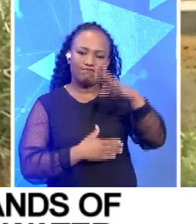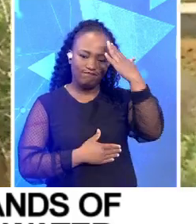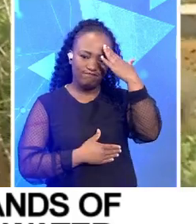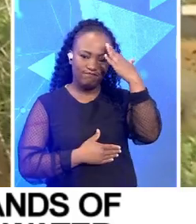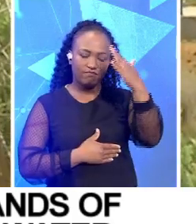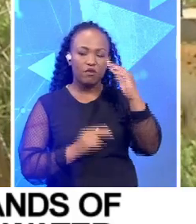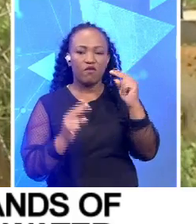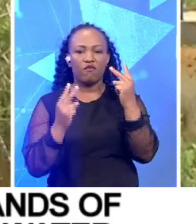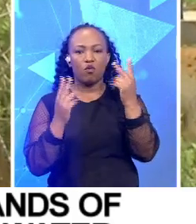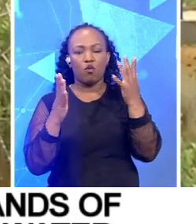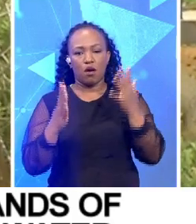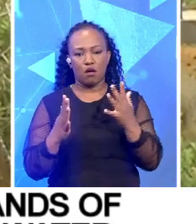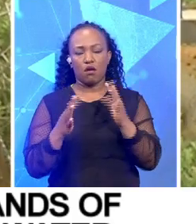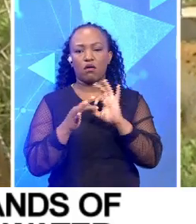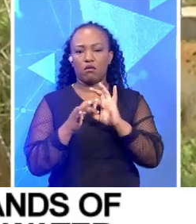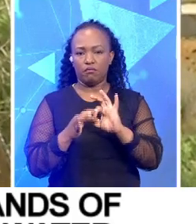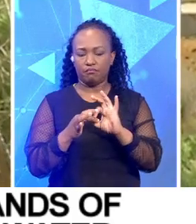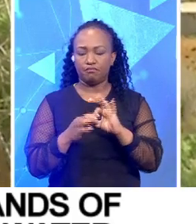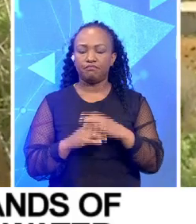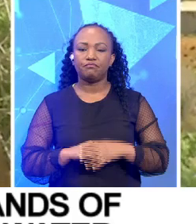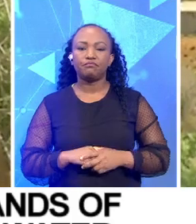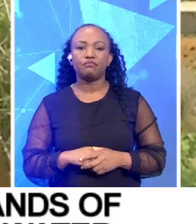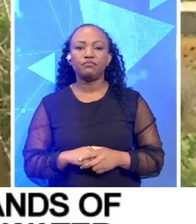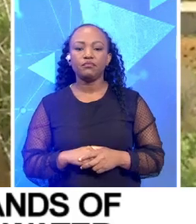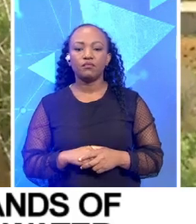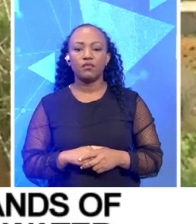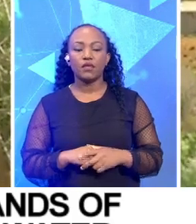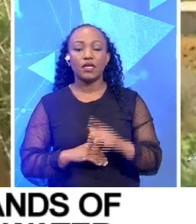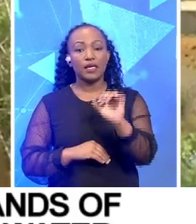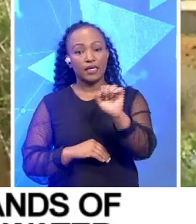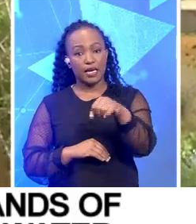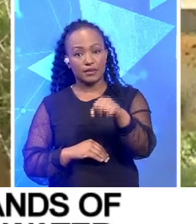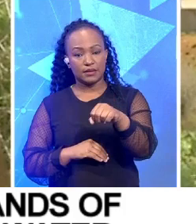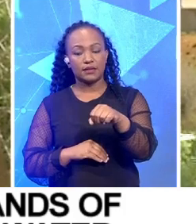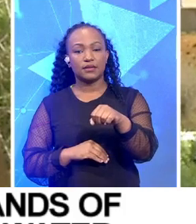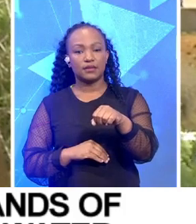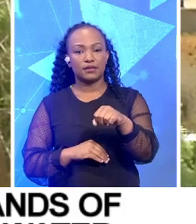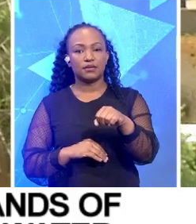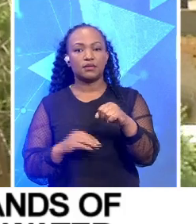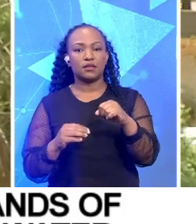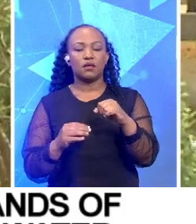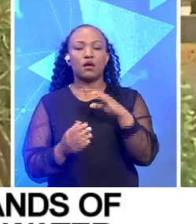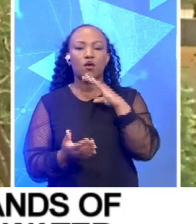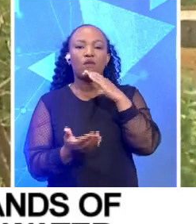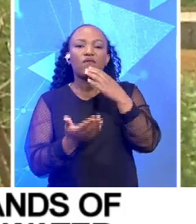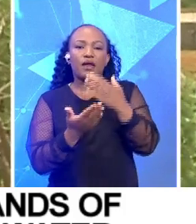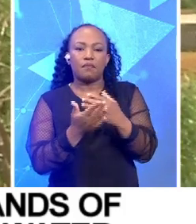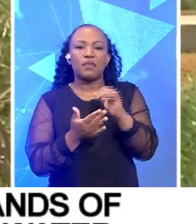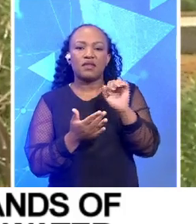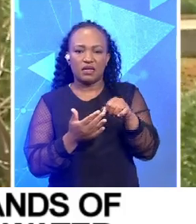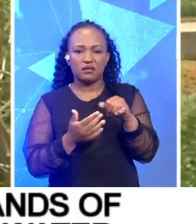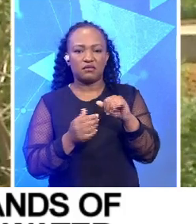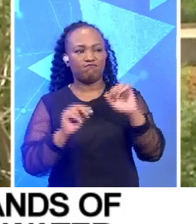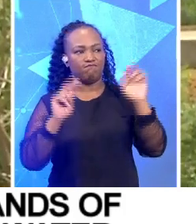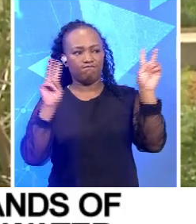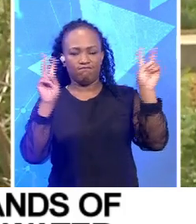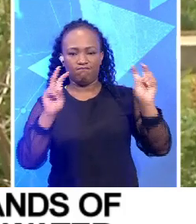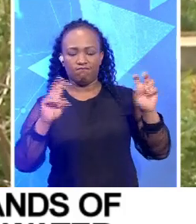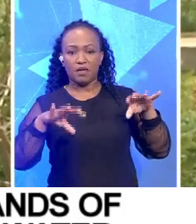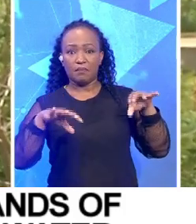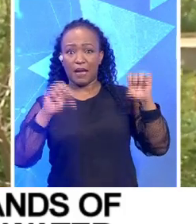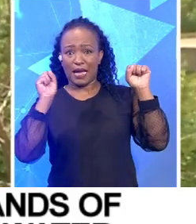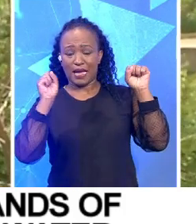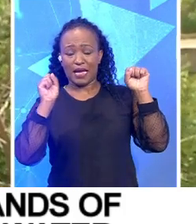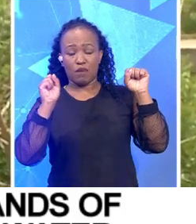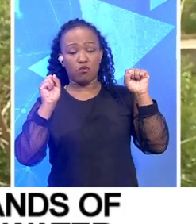viewers. Yes, I would in fact confirm that load shedding has hit us very hard